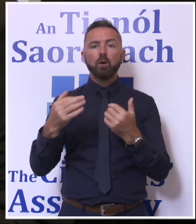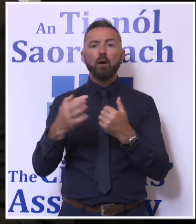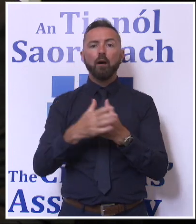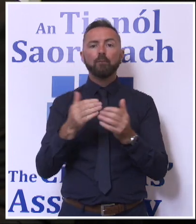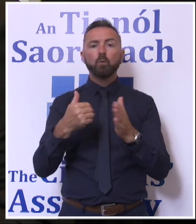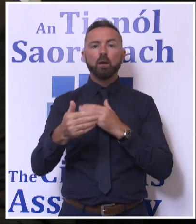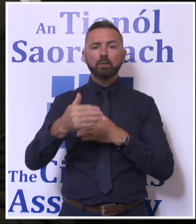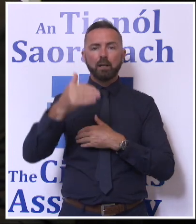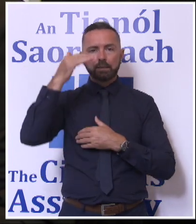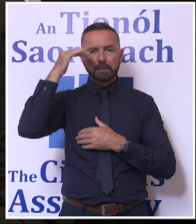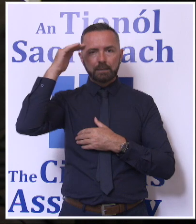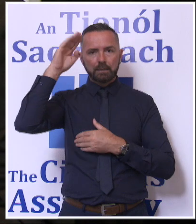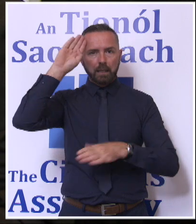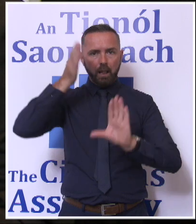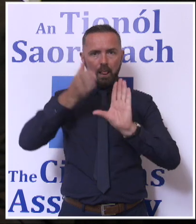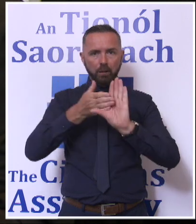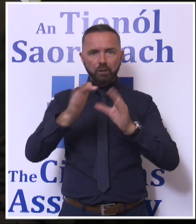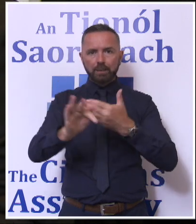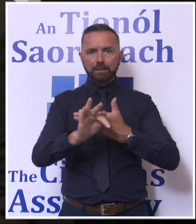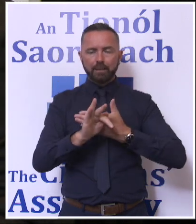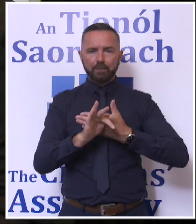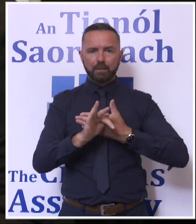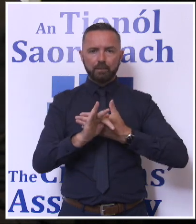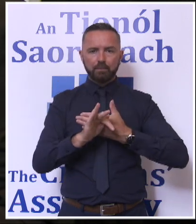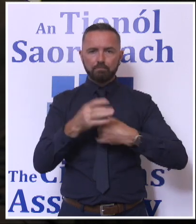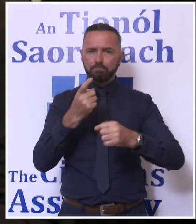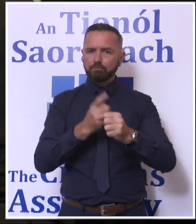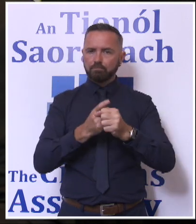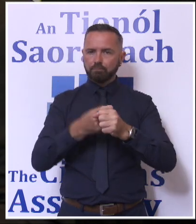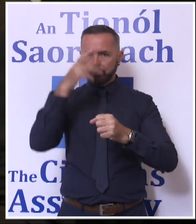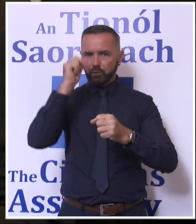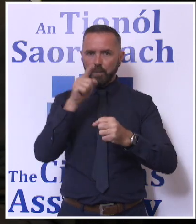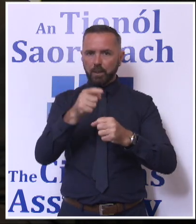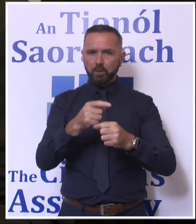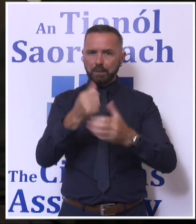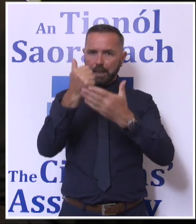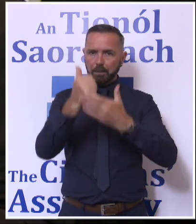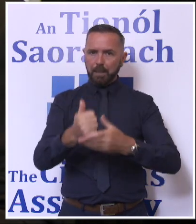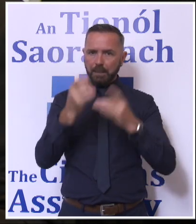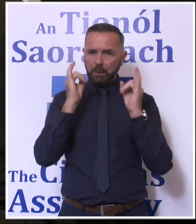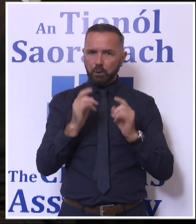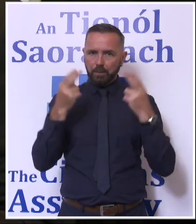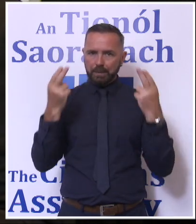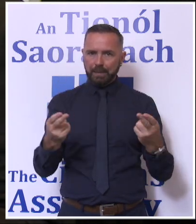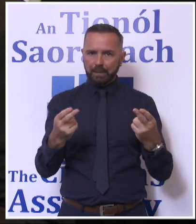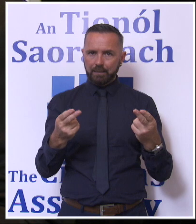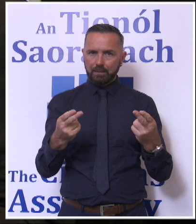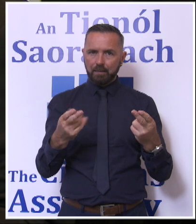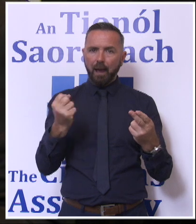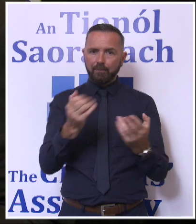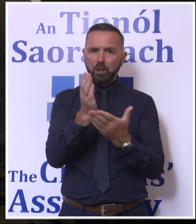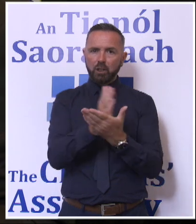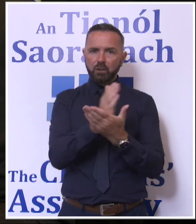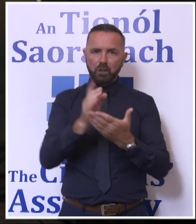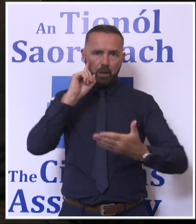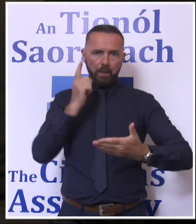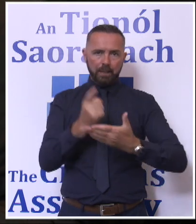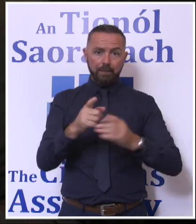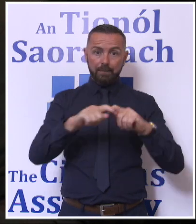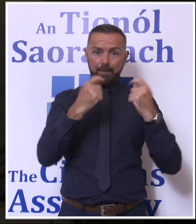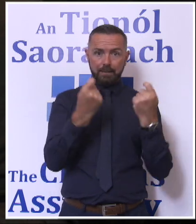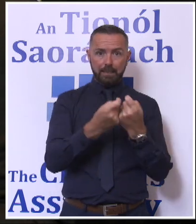Citizens' Assembly with a total of 80 members, including an independent chairperson, 67 randomly selected members of the